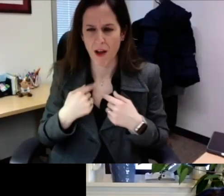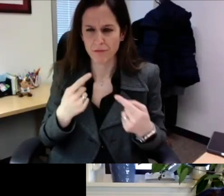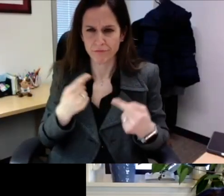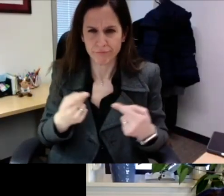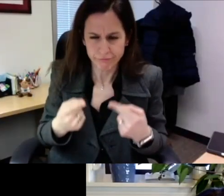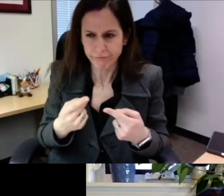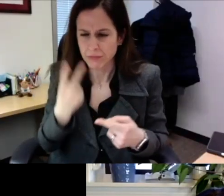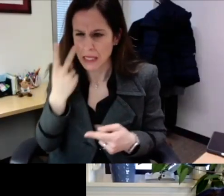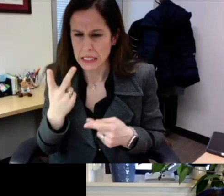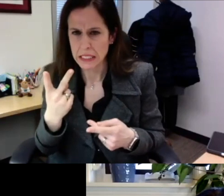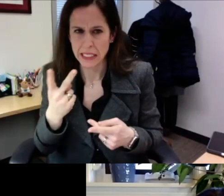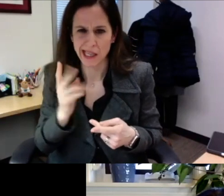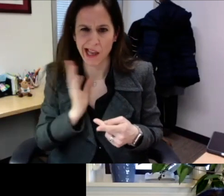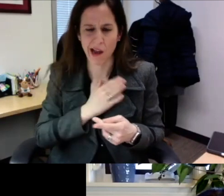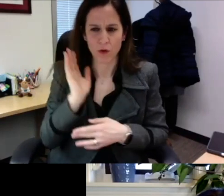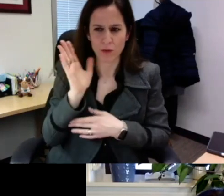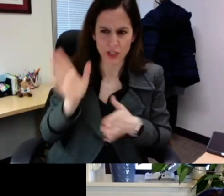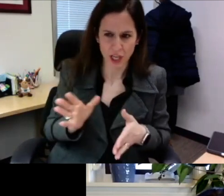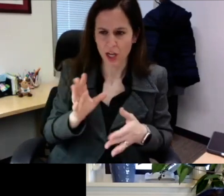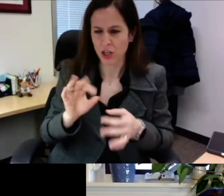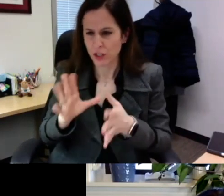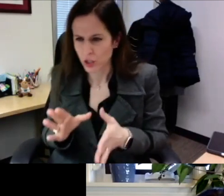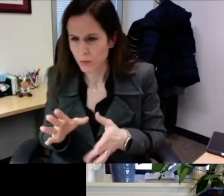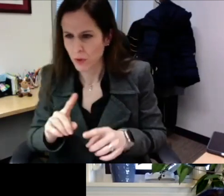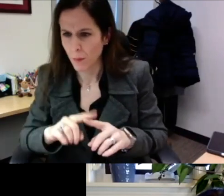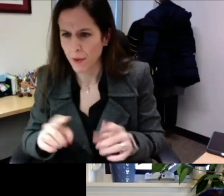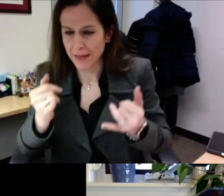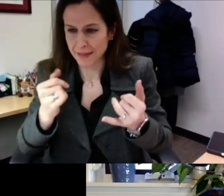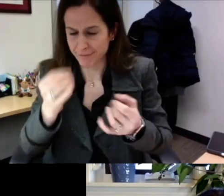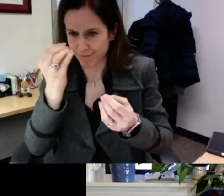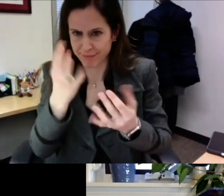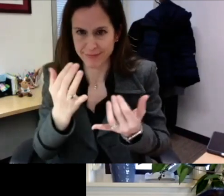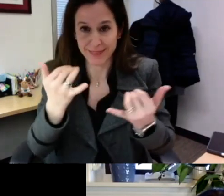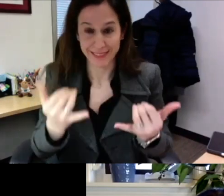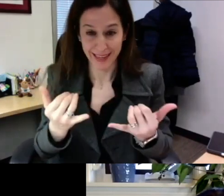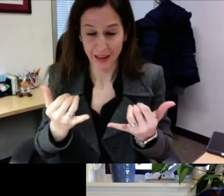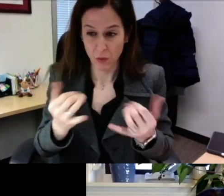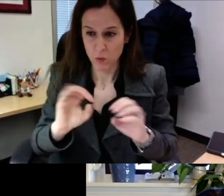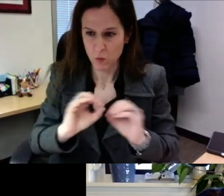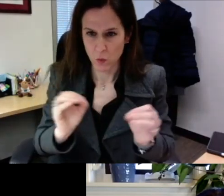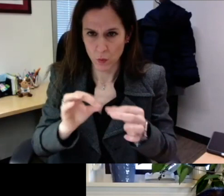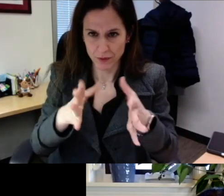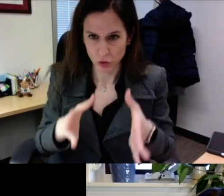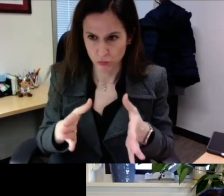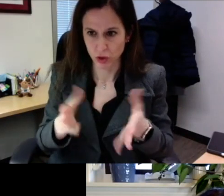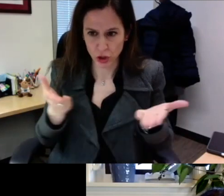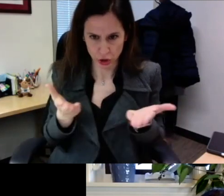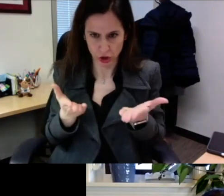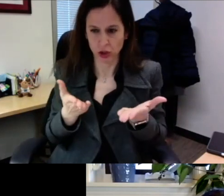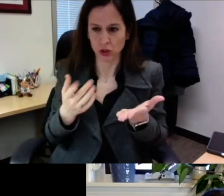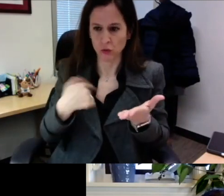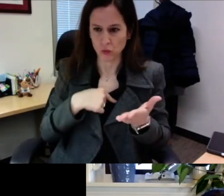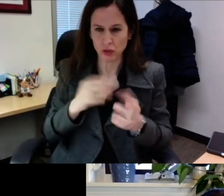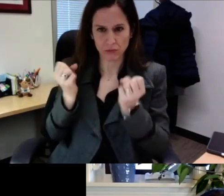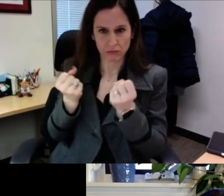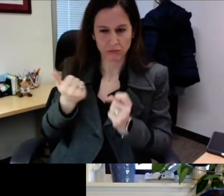Okay, I see people are having trouble seeing our presenter, the interpreters, or anything at all. So at this point,